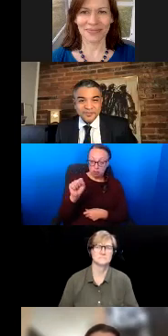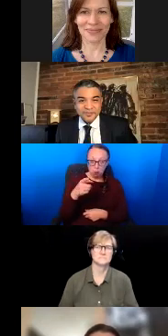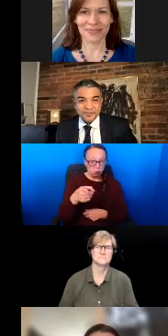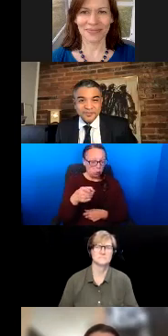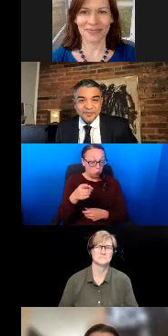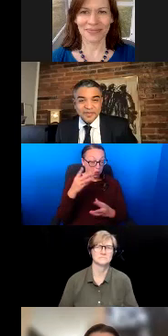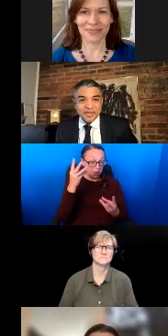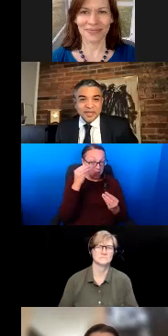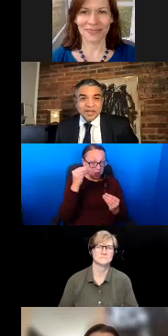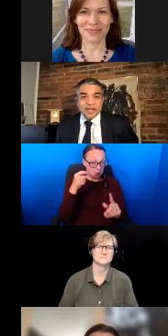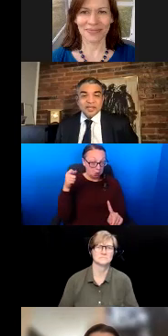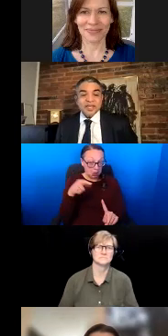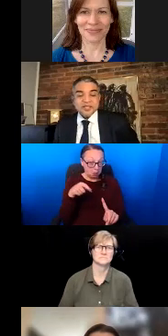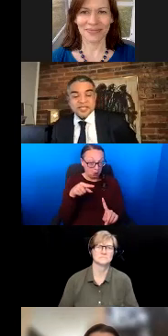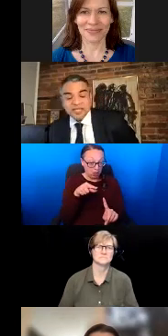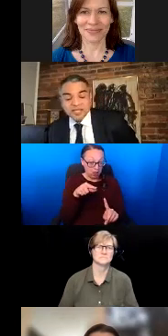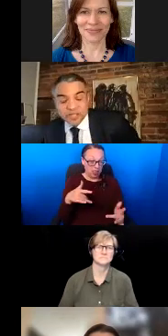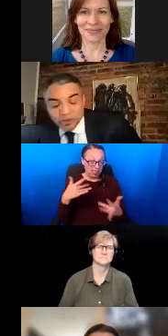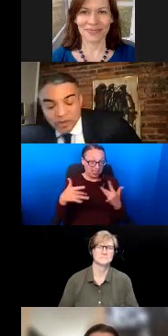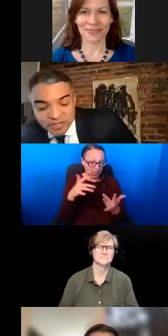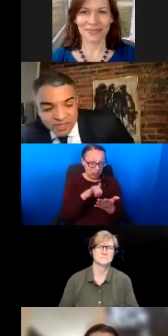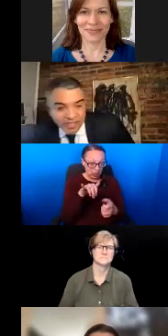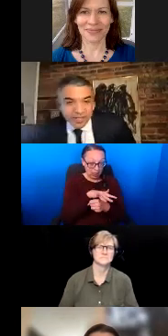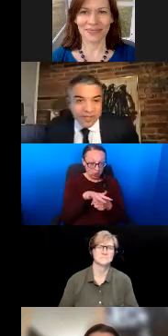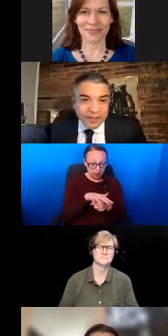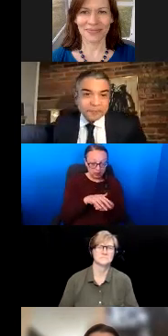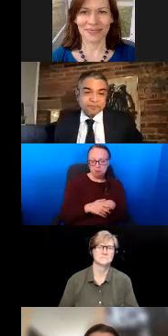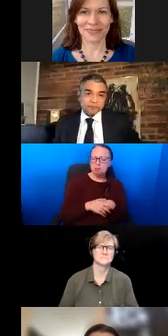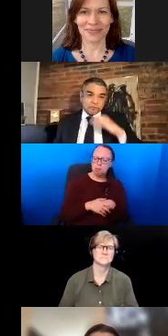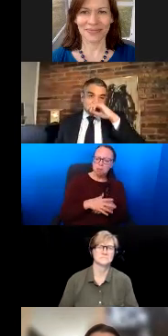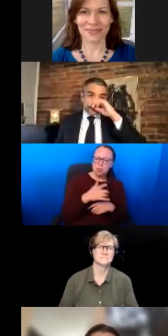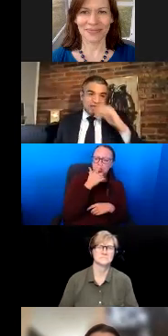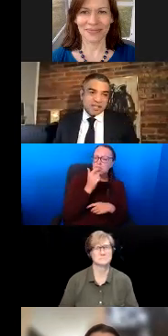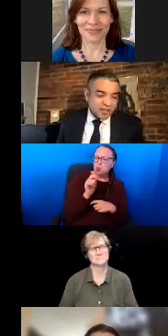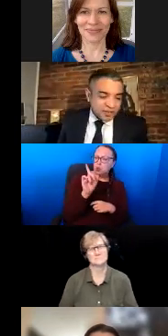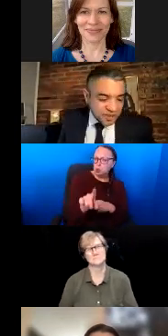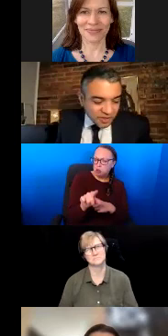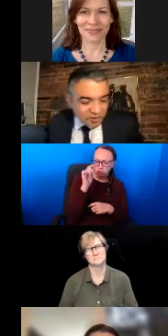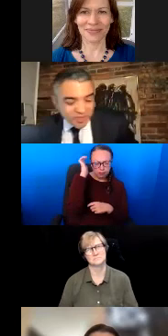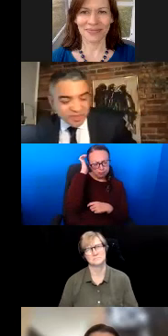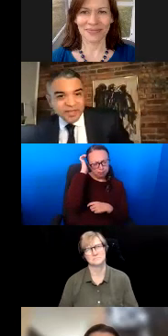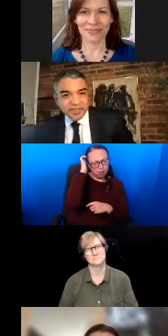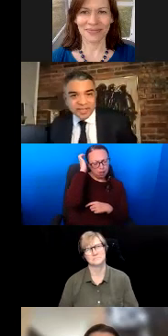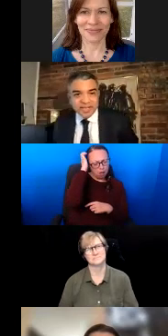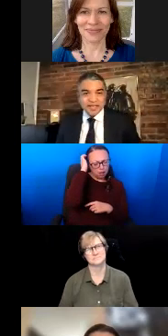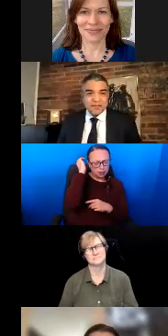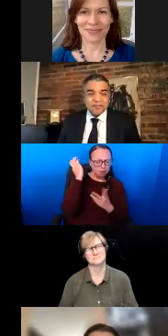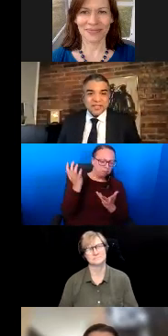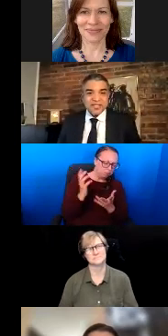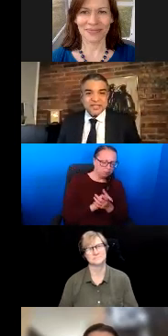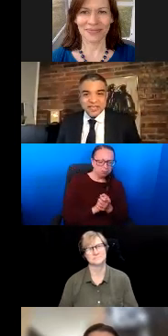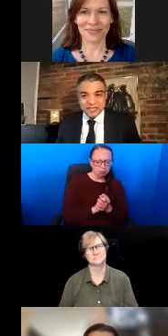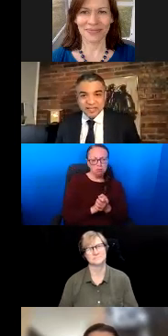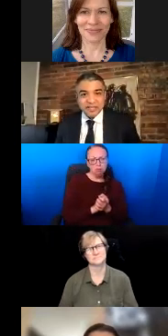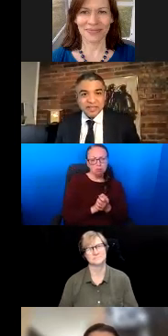area? Yeah, so that's an interesting question. And there's I think somehow